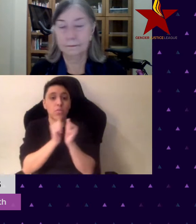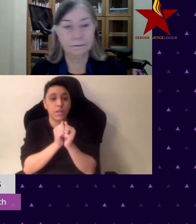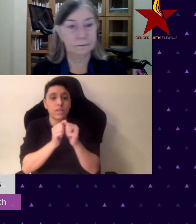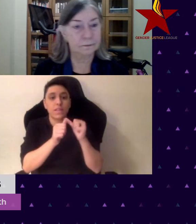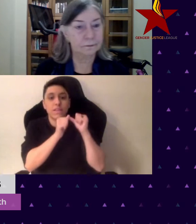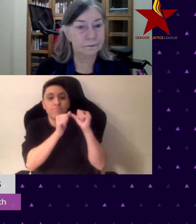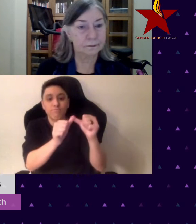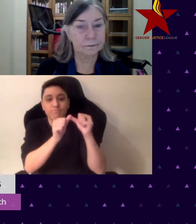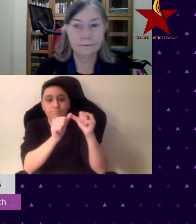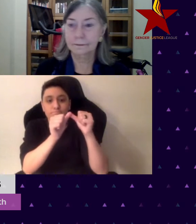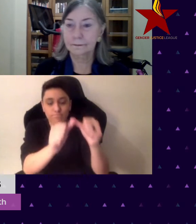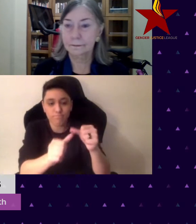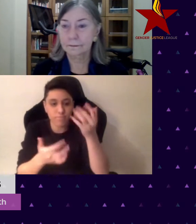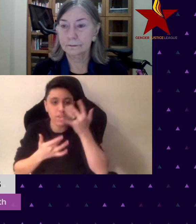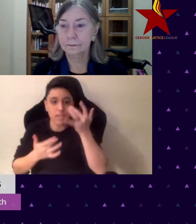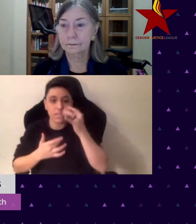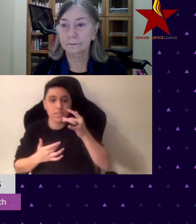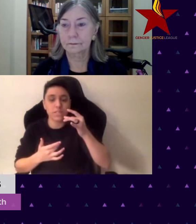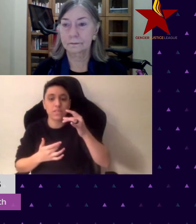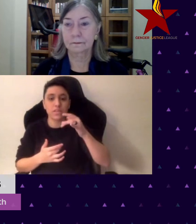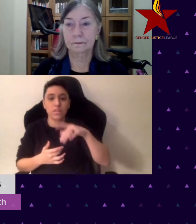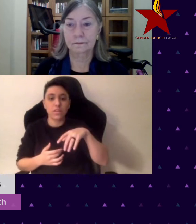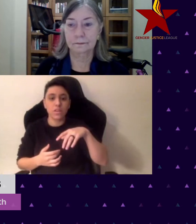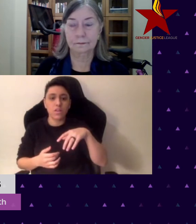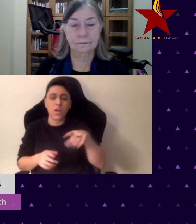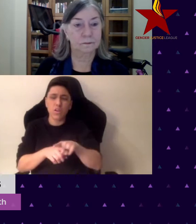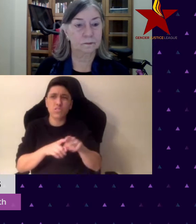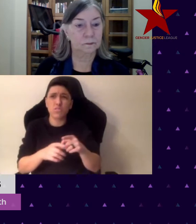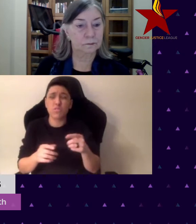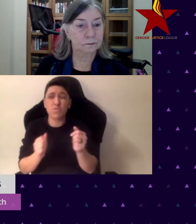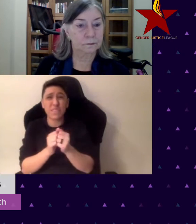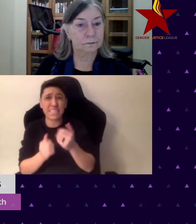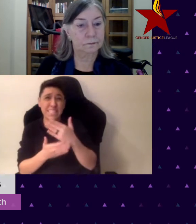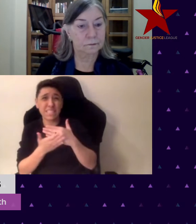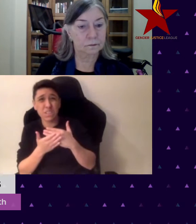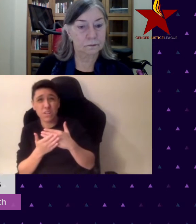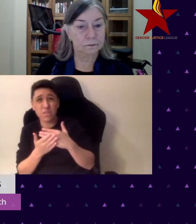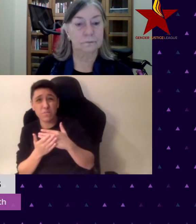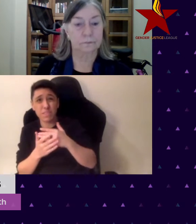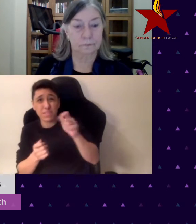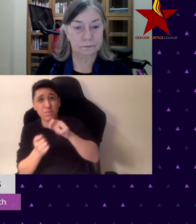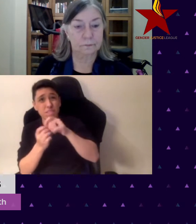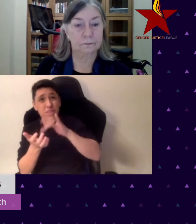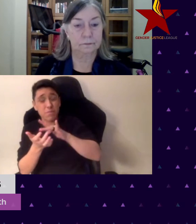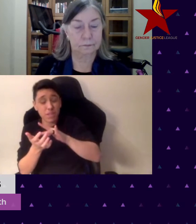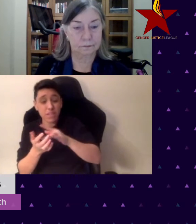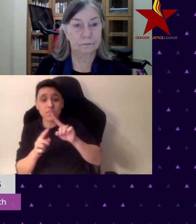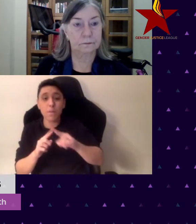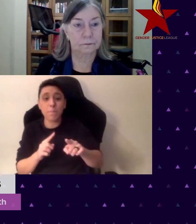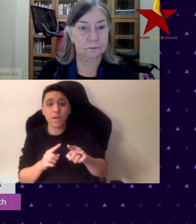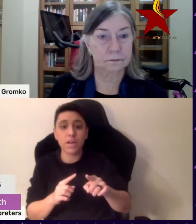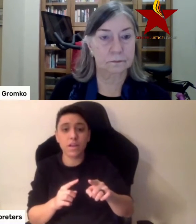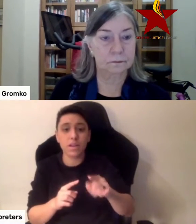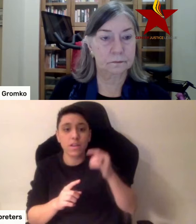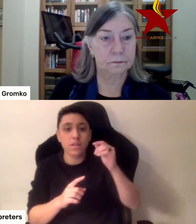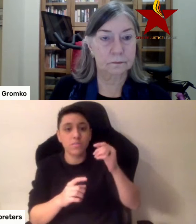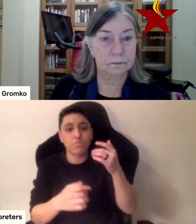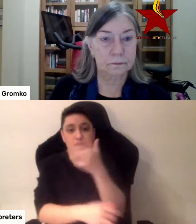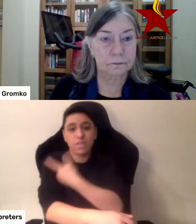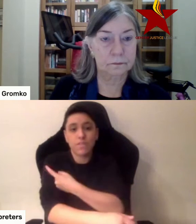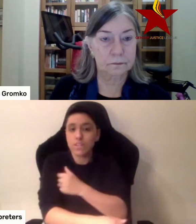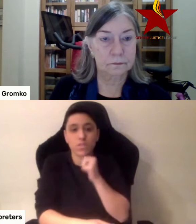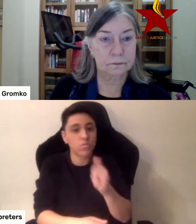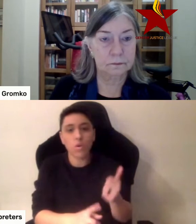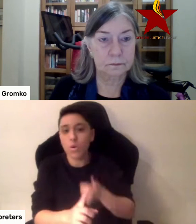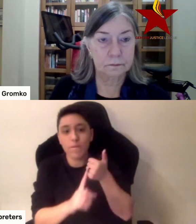well as maybe some certain medications. But right now, getting the vaccine outweighs any of those risks that we know. And can